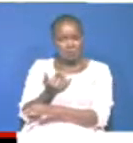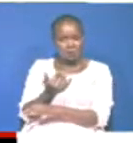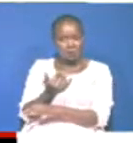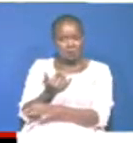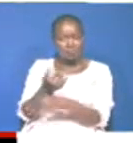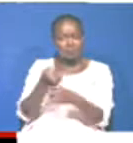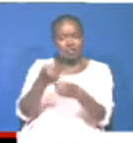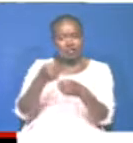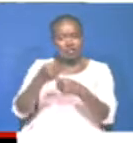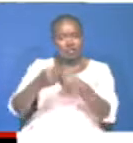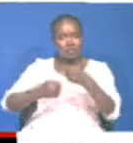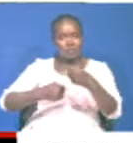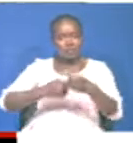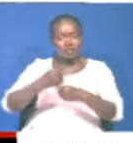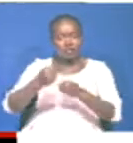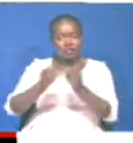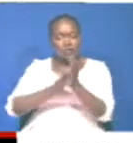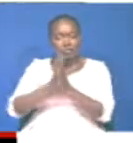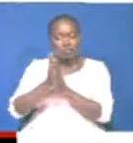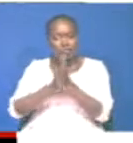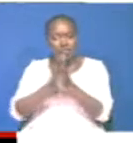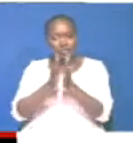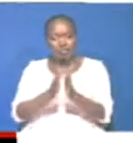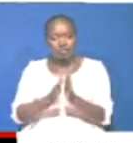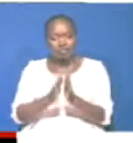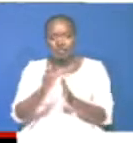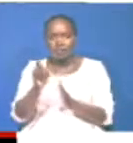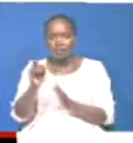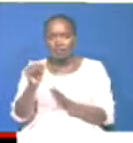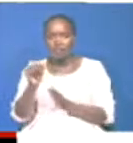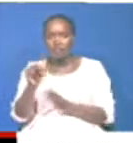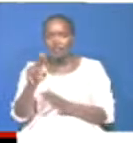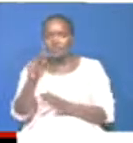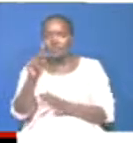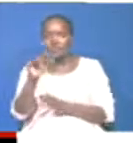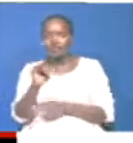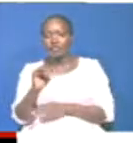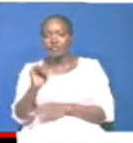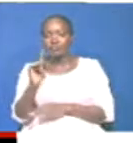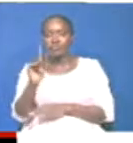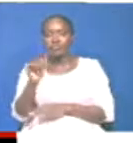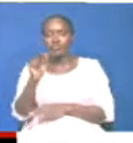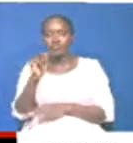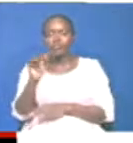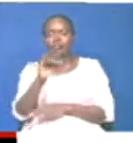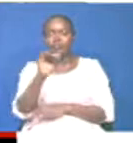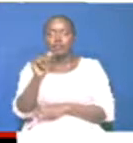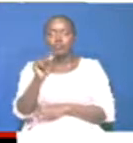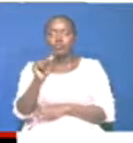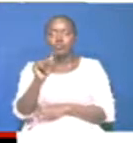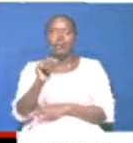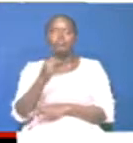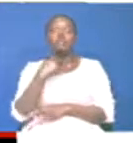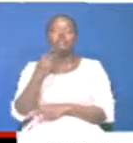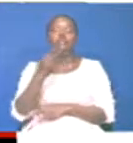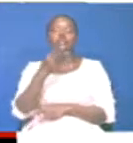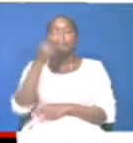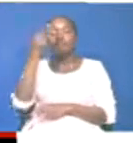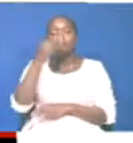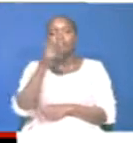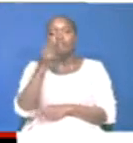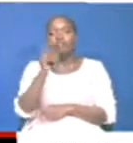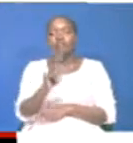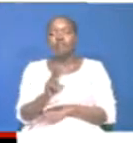a motorcycling enthusiast. We speak to Daudi Kanja, who has been a voice on your radio, a face on your TV